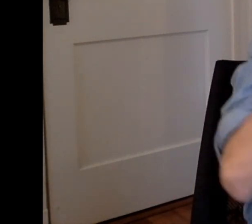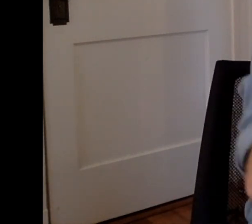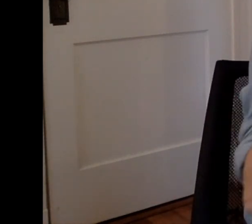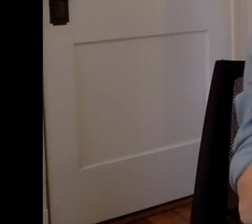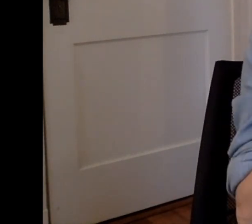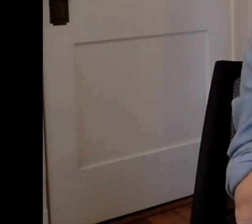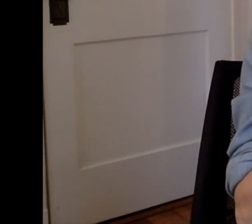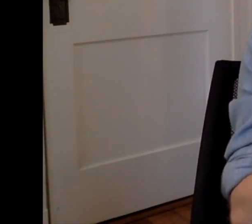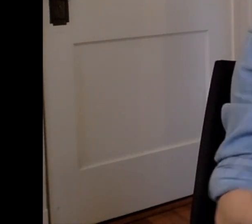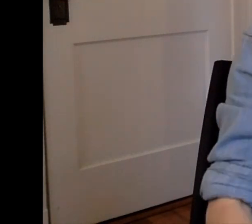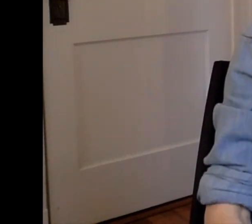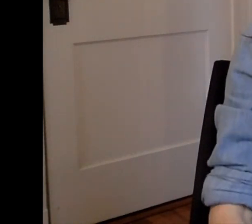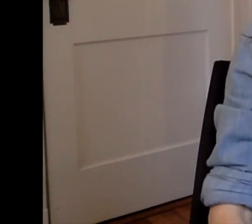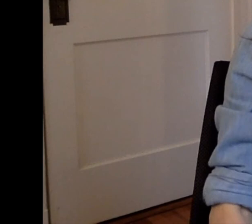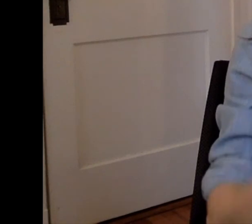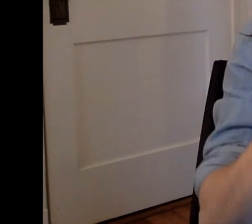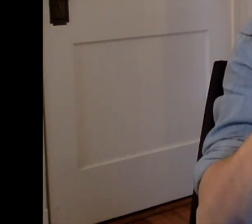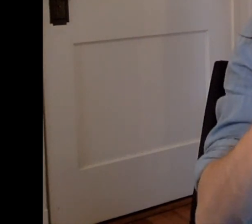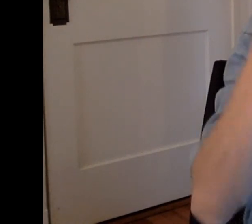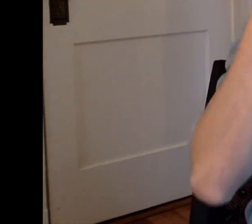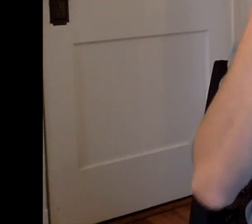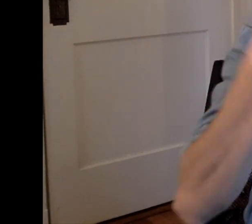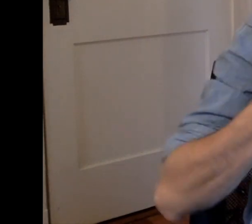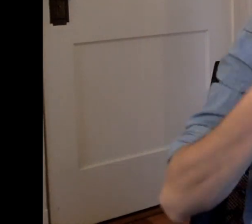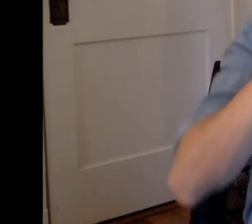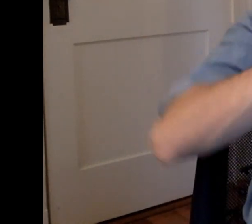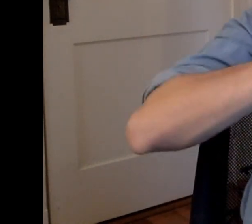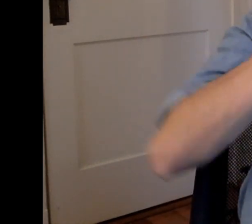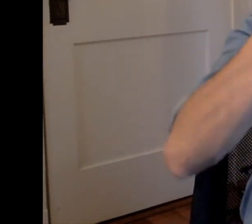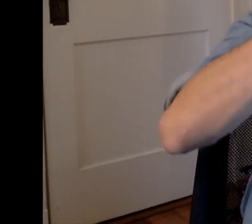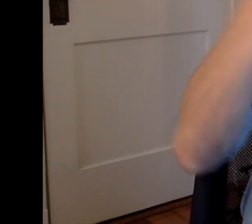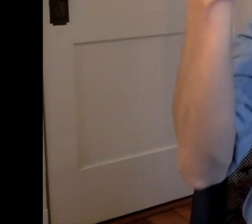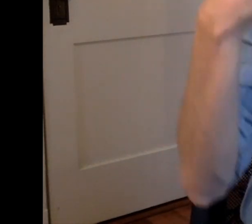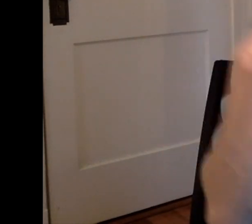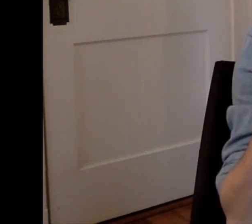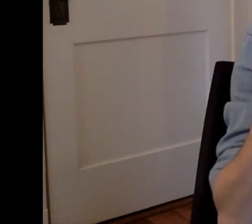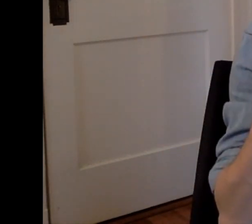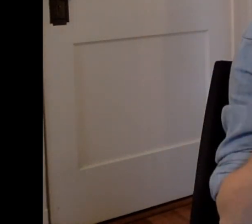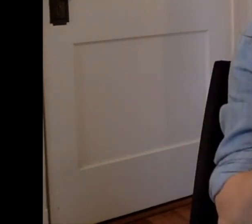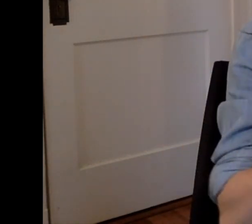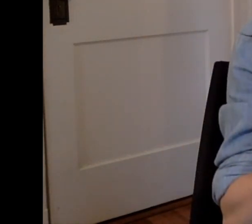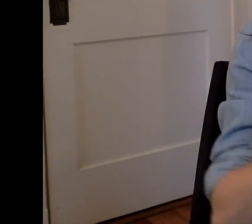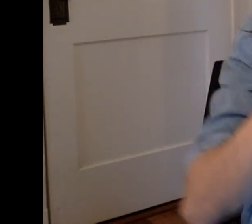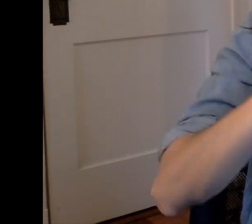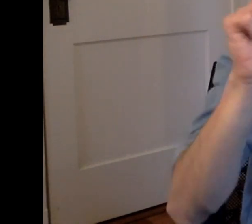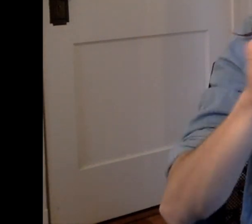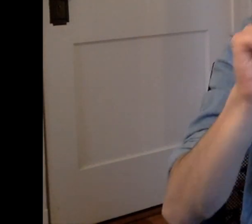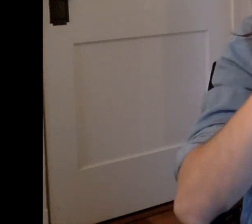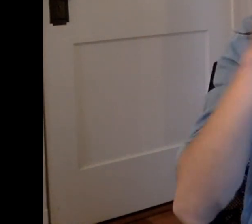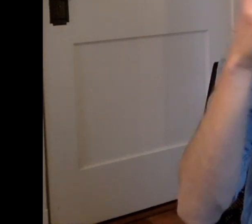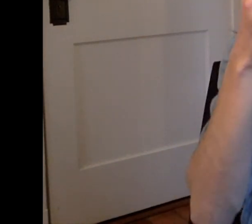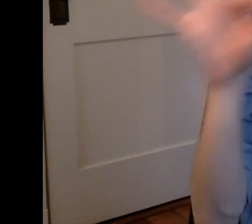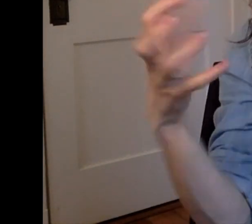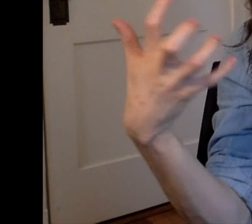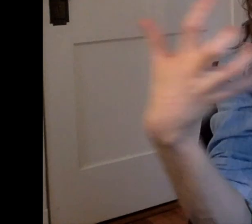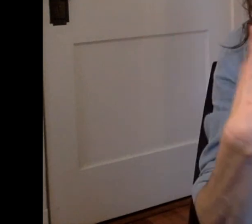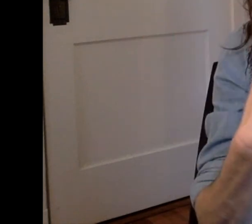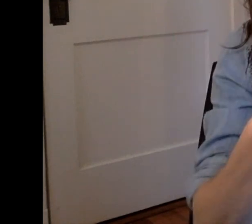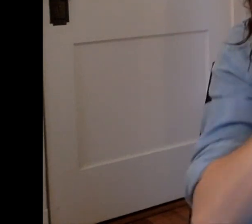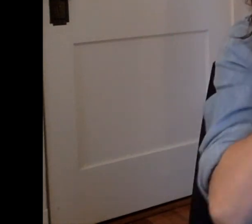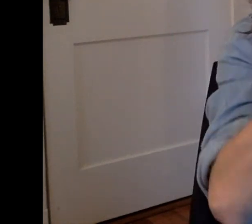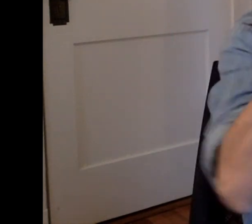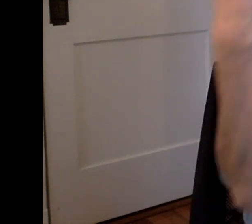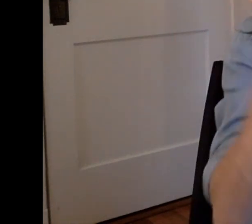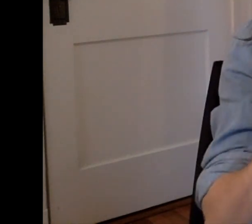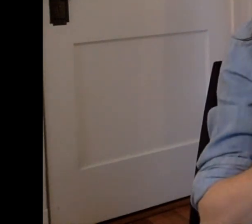graph the line from that equation? And finally, if we have a graph of a line, how do we write the equation that represents that